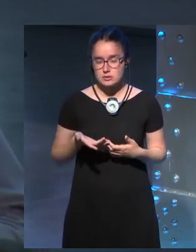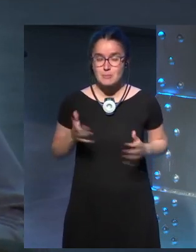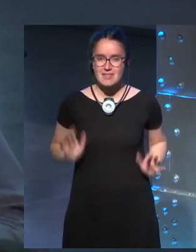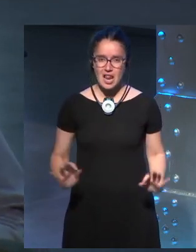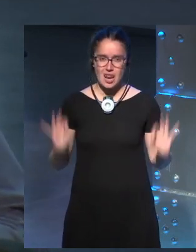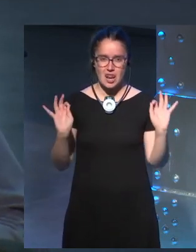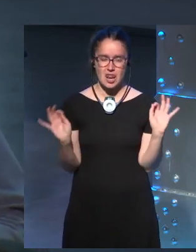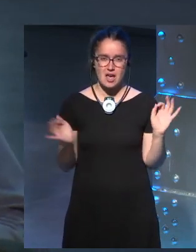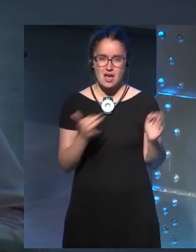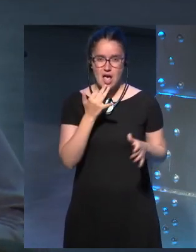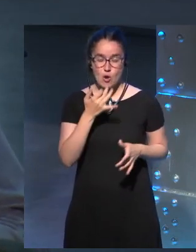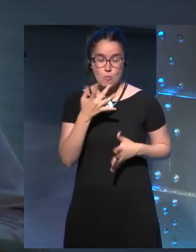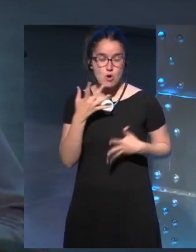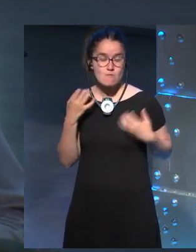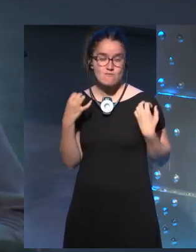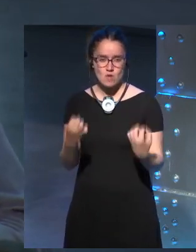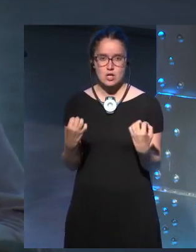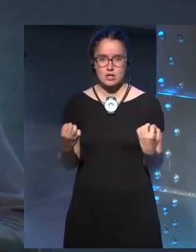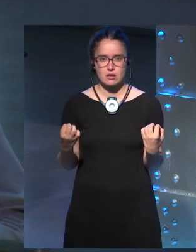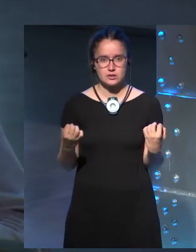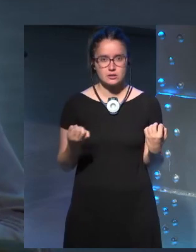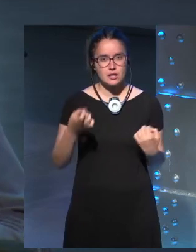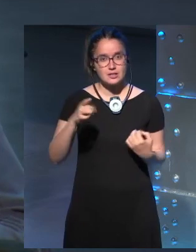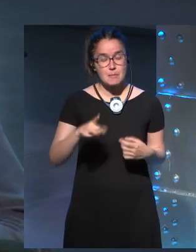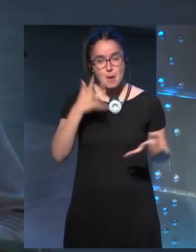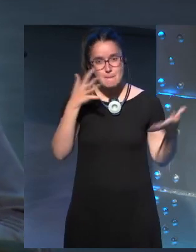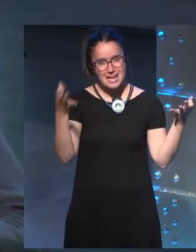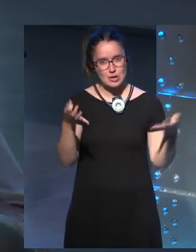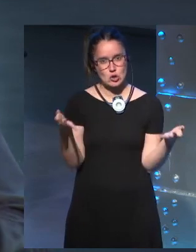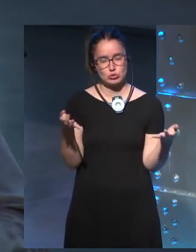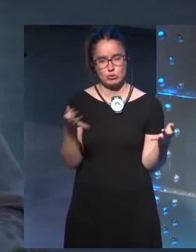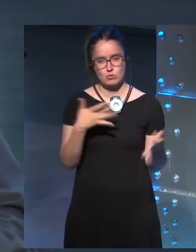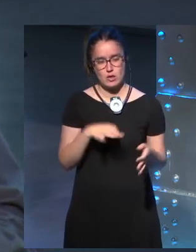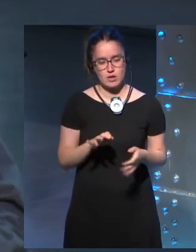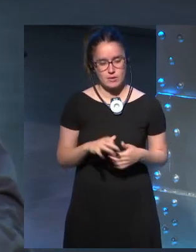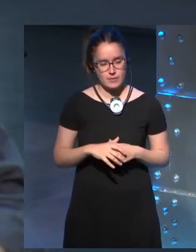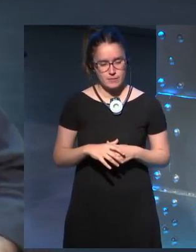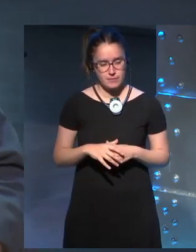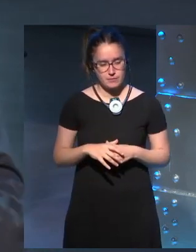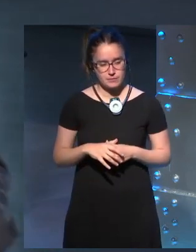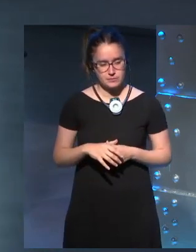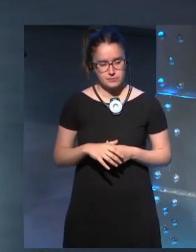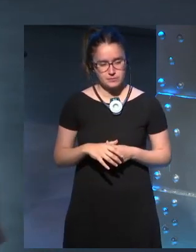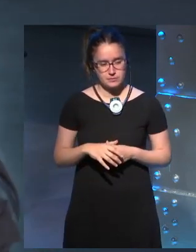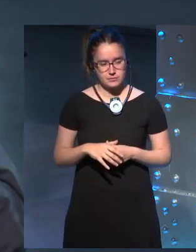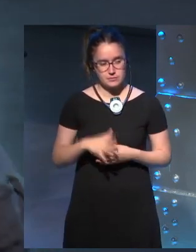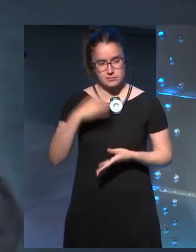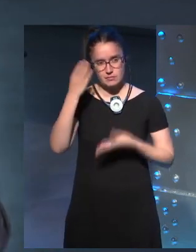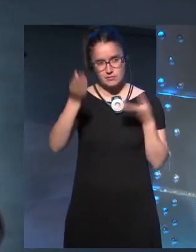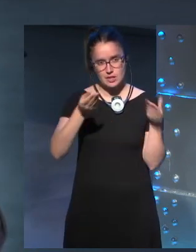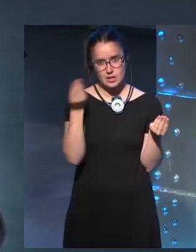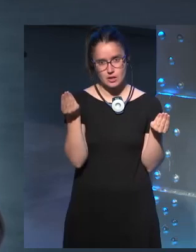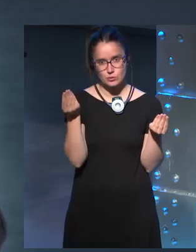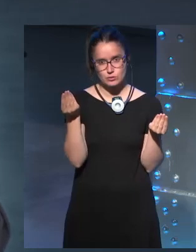special and powerful and also dangerous. I think that I remember from a child with my father